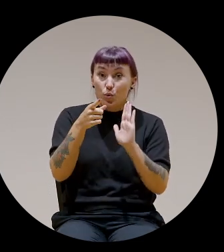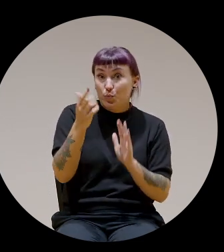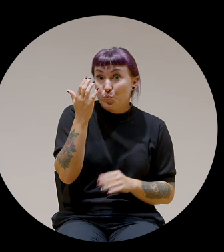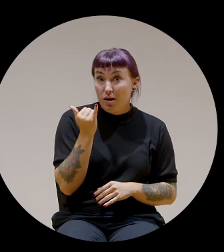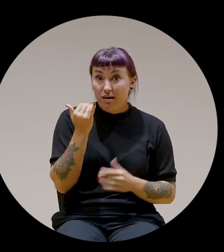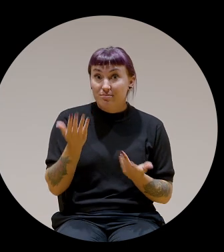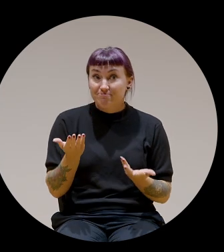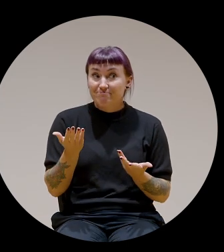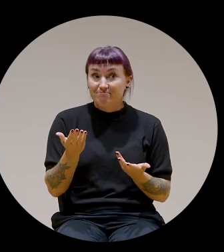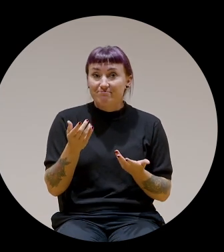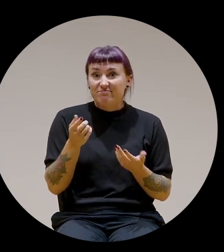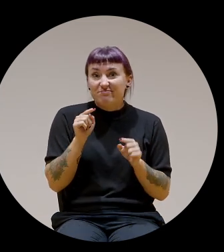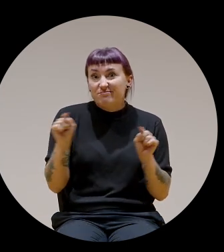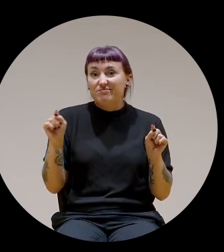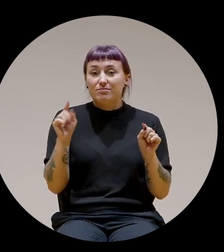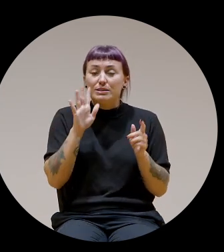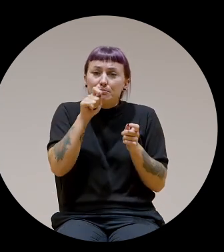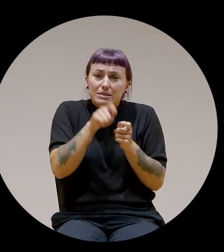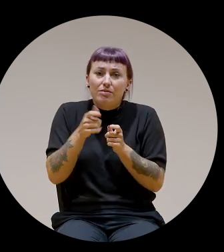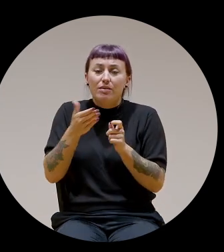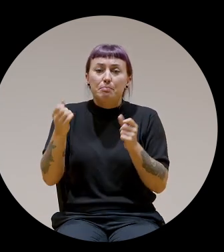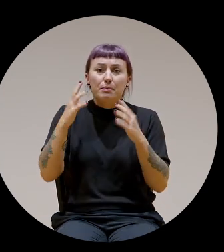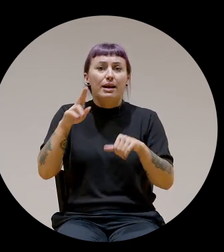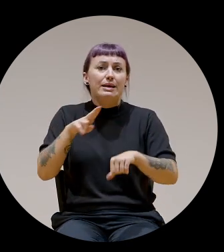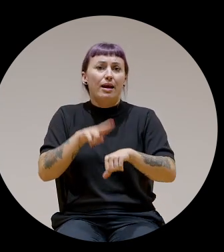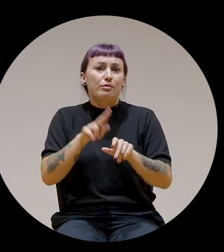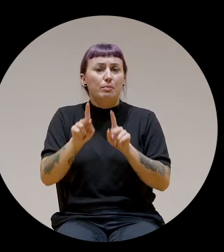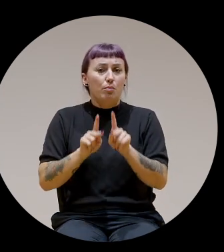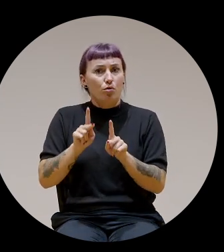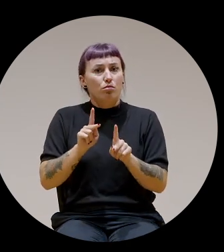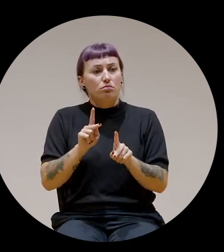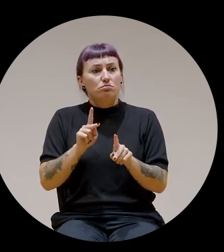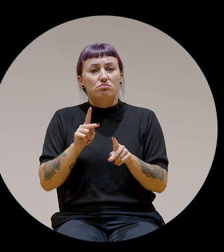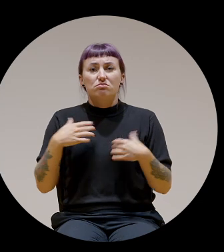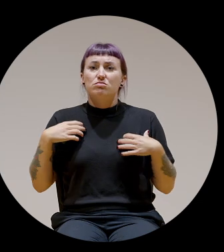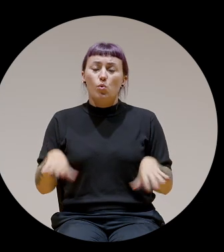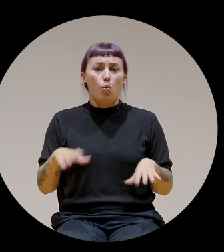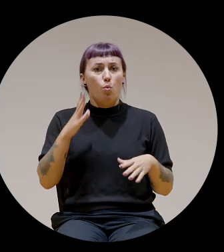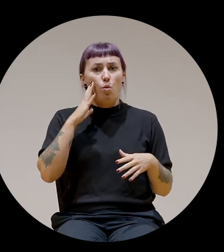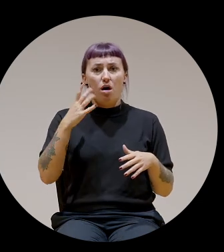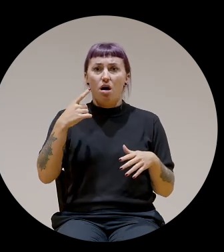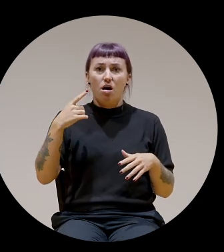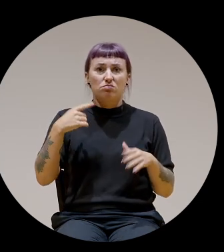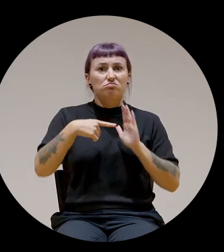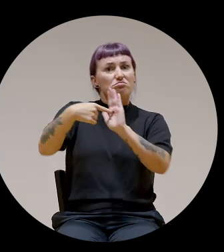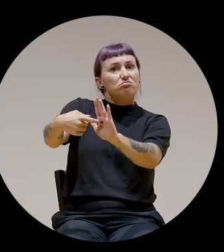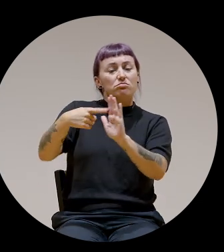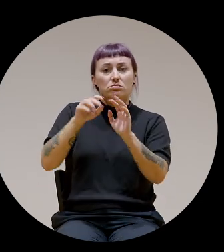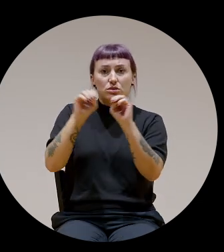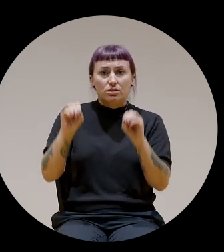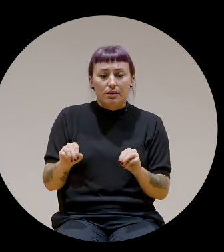Why? Because these are particular things that many Native people really do not want on display in